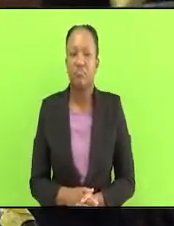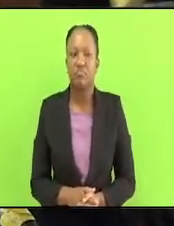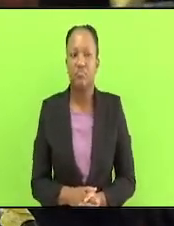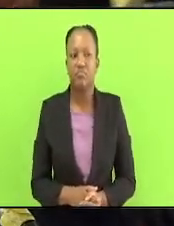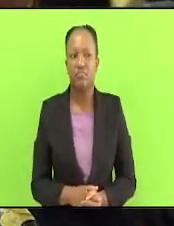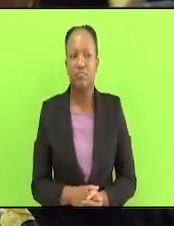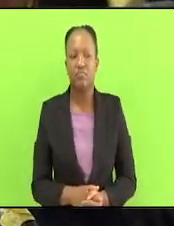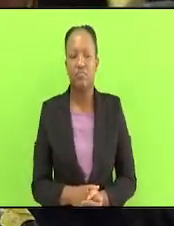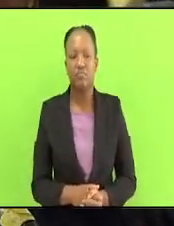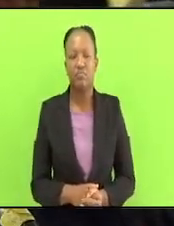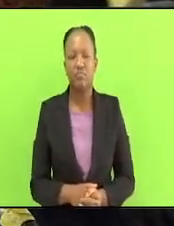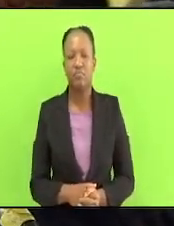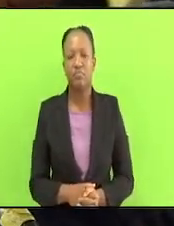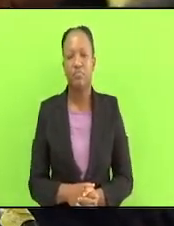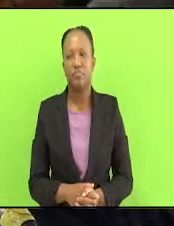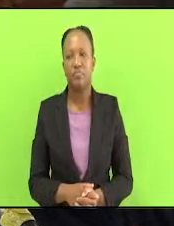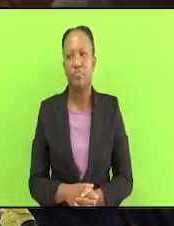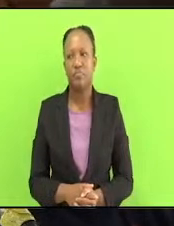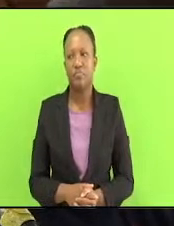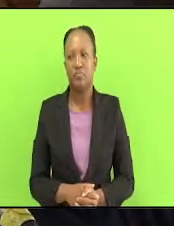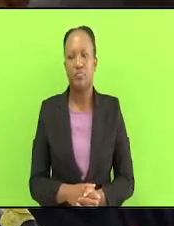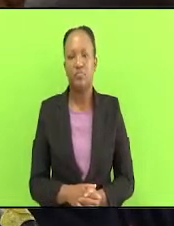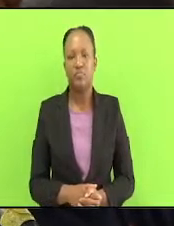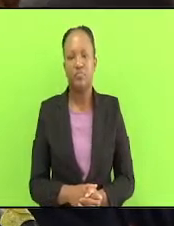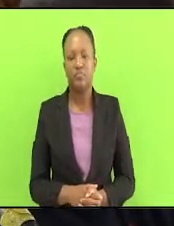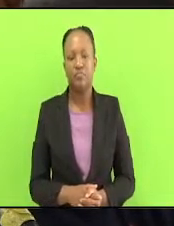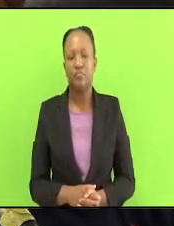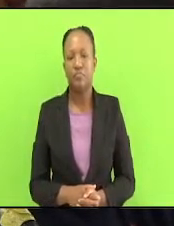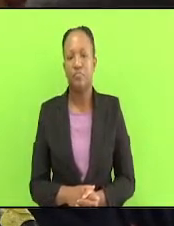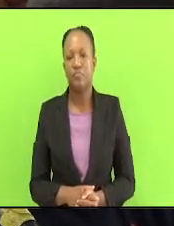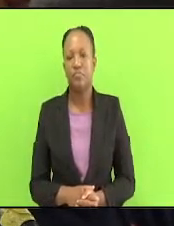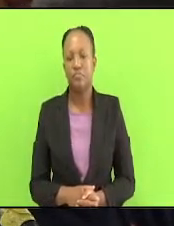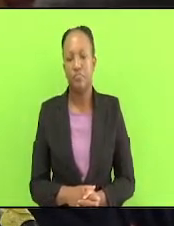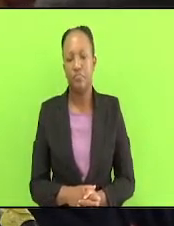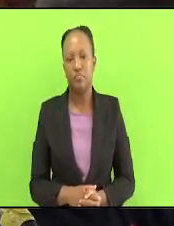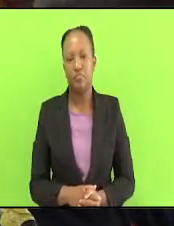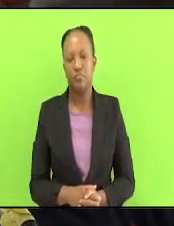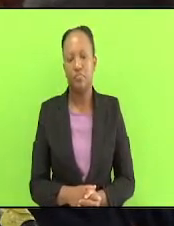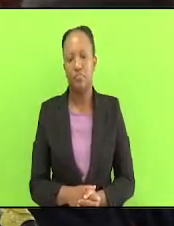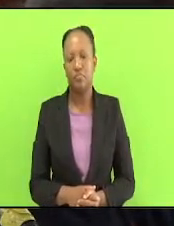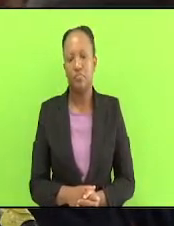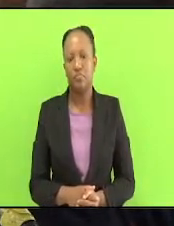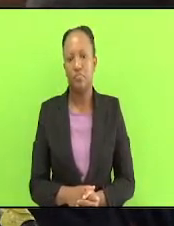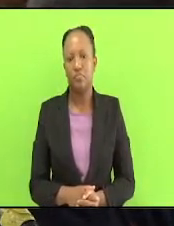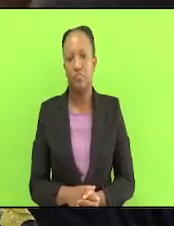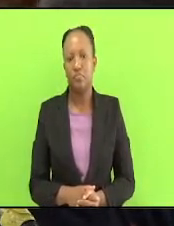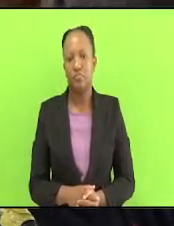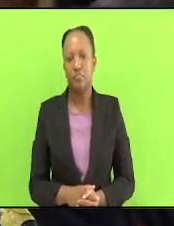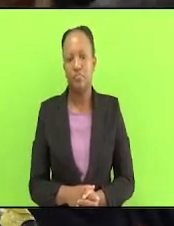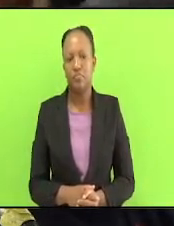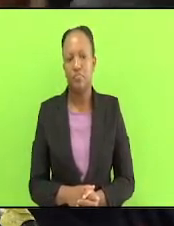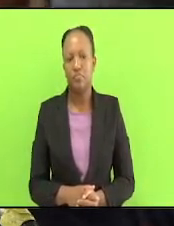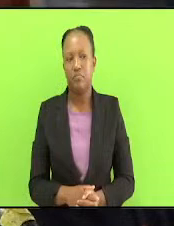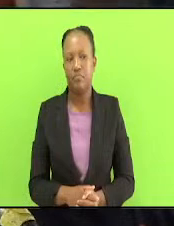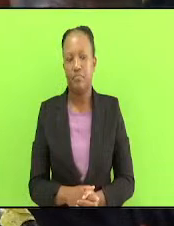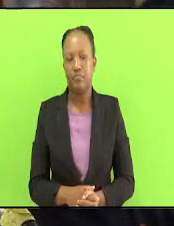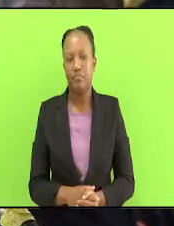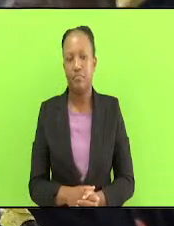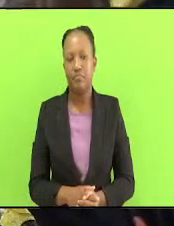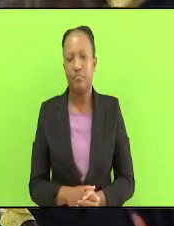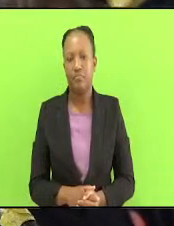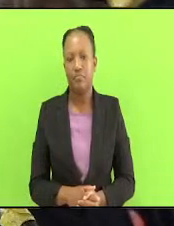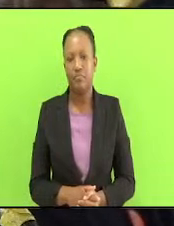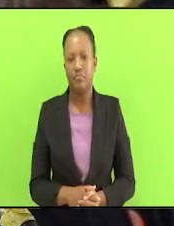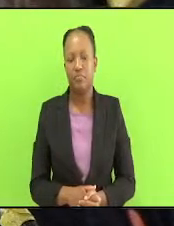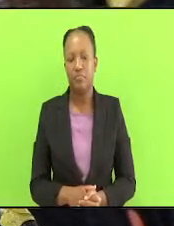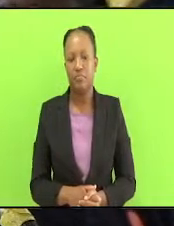dithata tsa go dira sengwe jaaka di MEC le tona le mafapha a mangwe mme ga ke bone mo go omakiwang maloko a